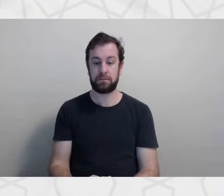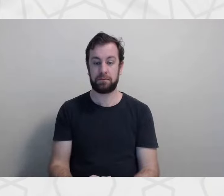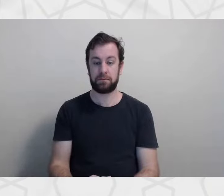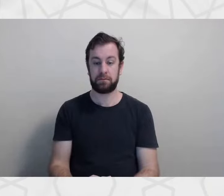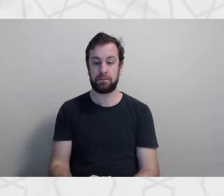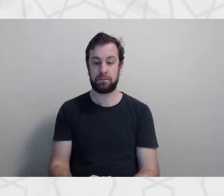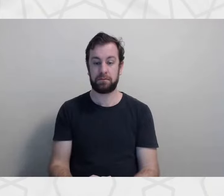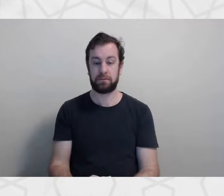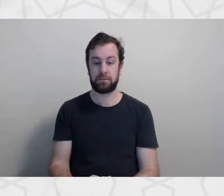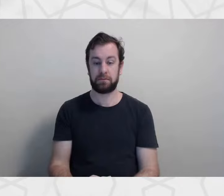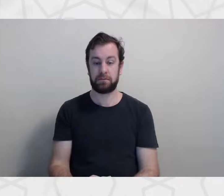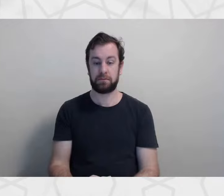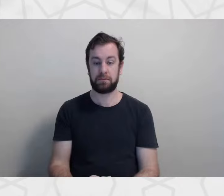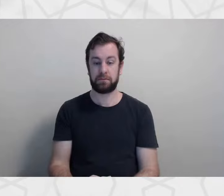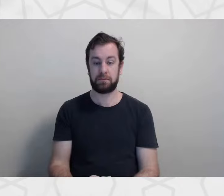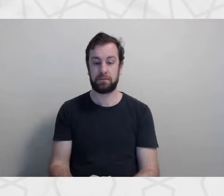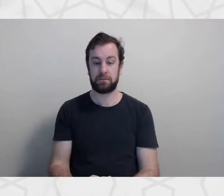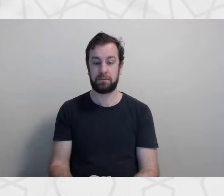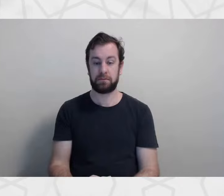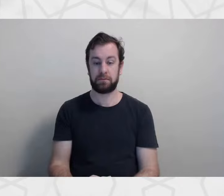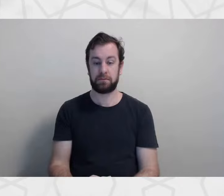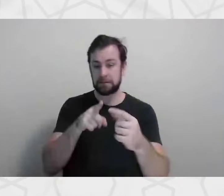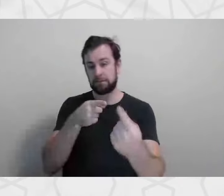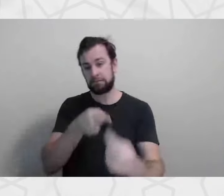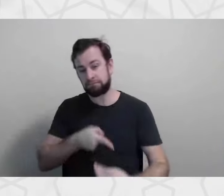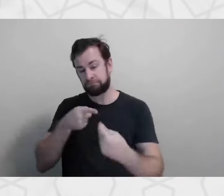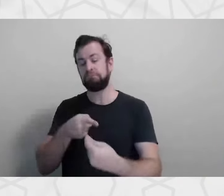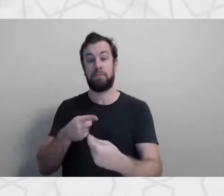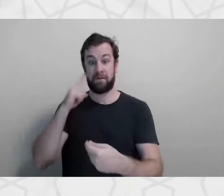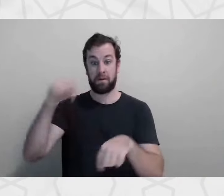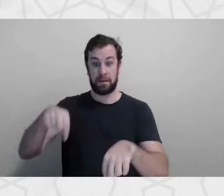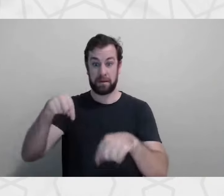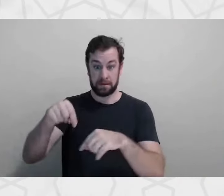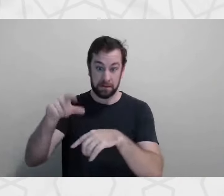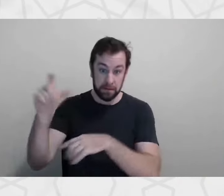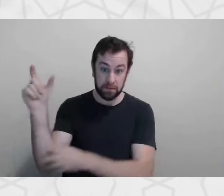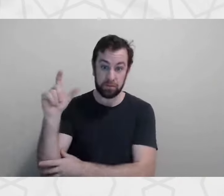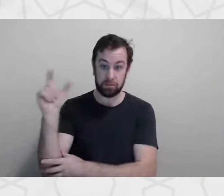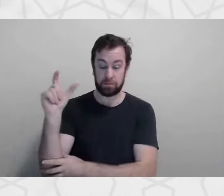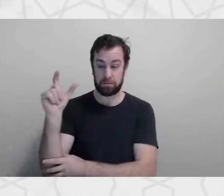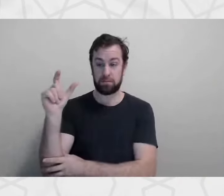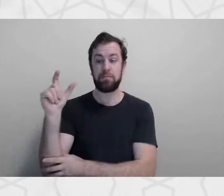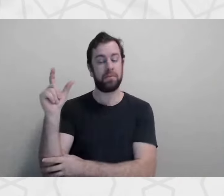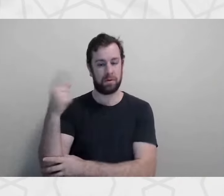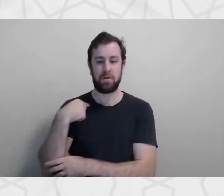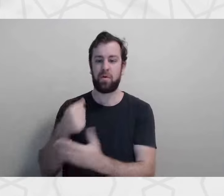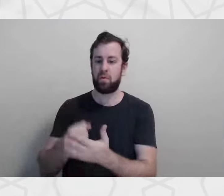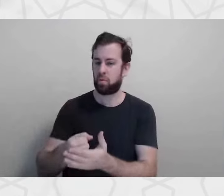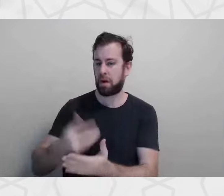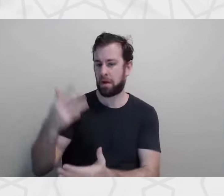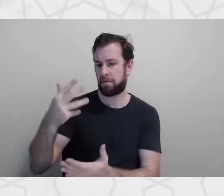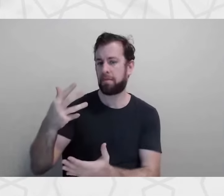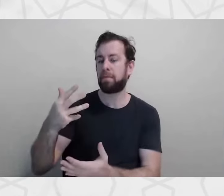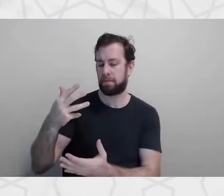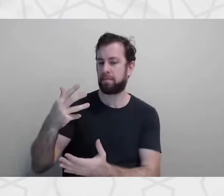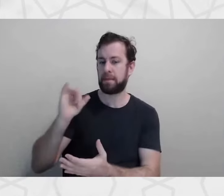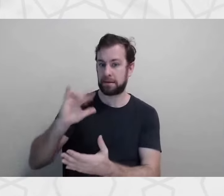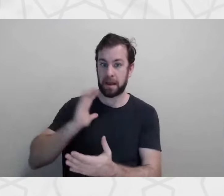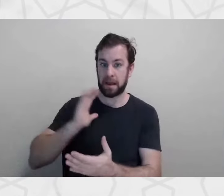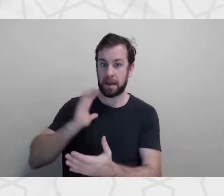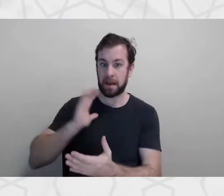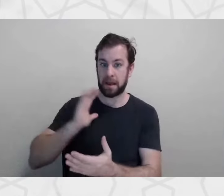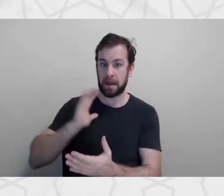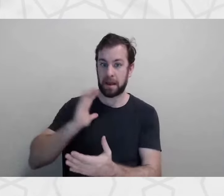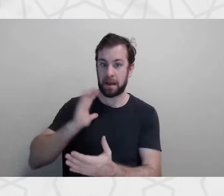test. And the trial and test of this nation is wealth. And so they are playing with the minds of people with